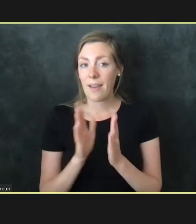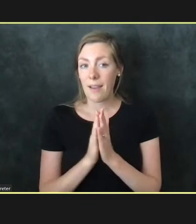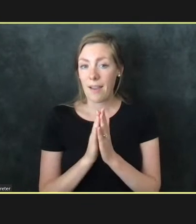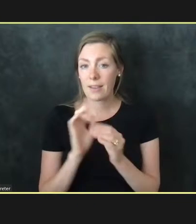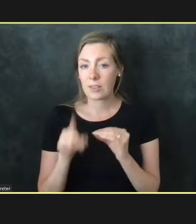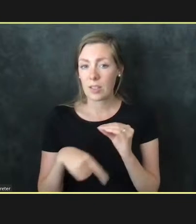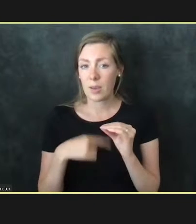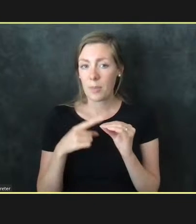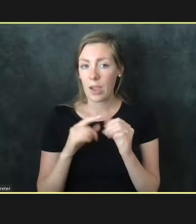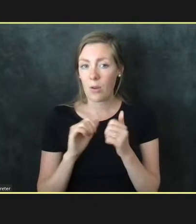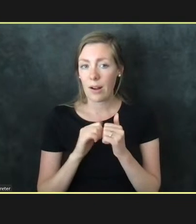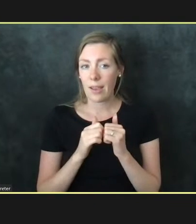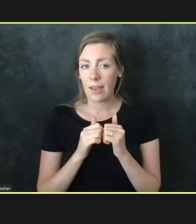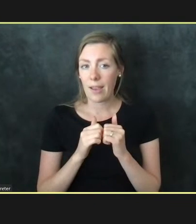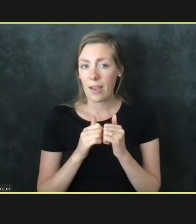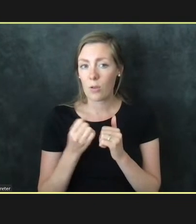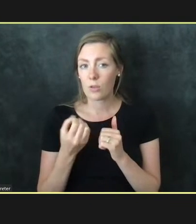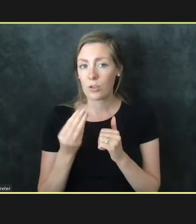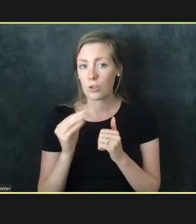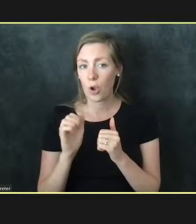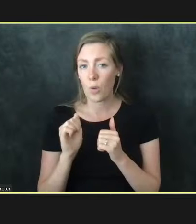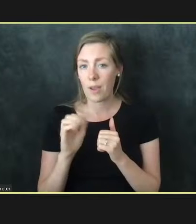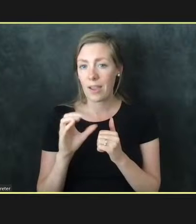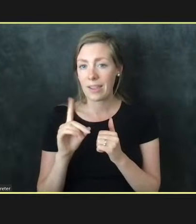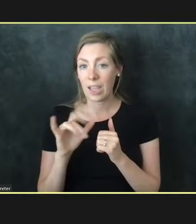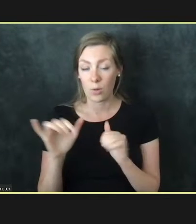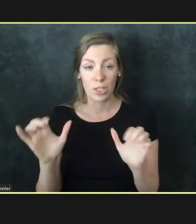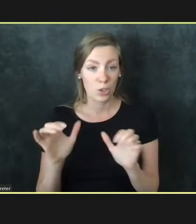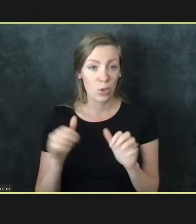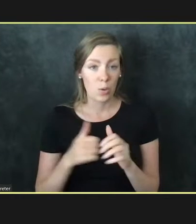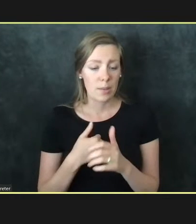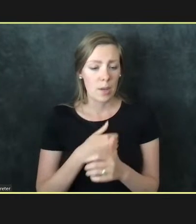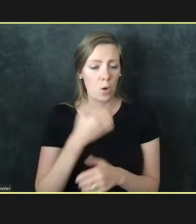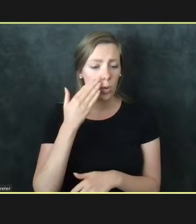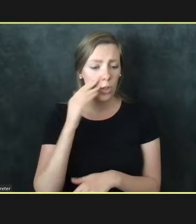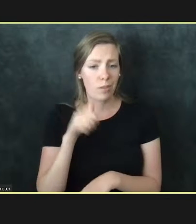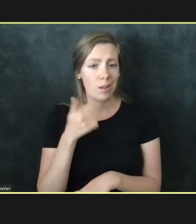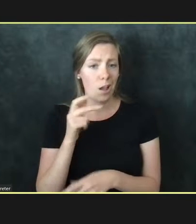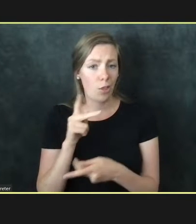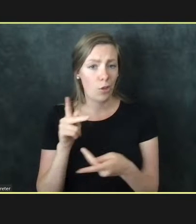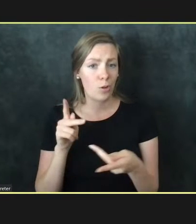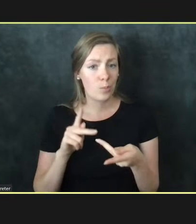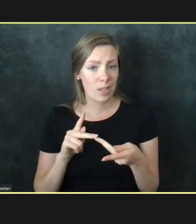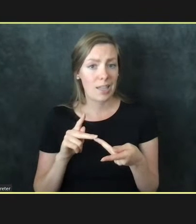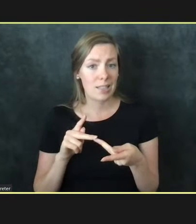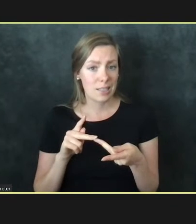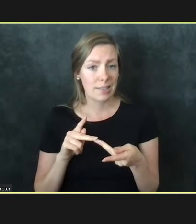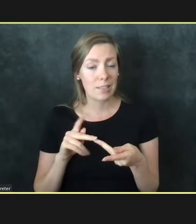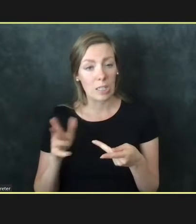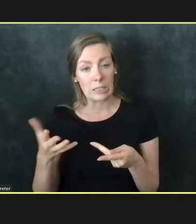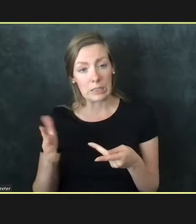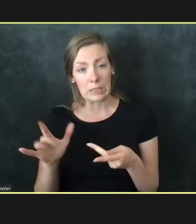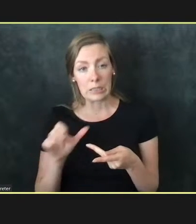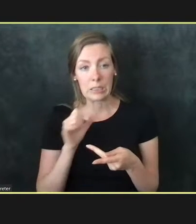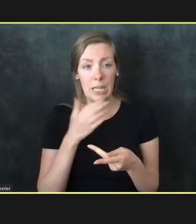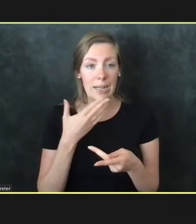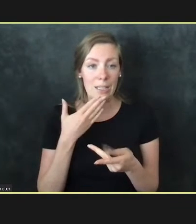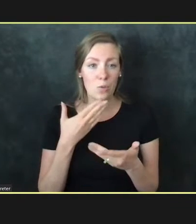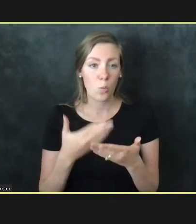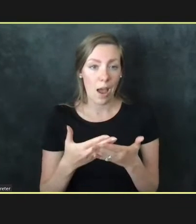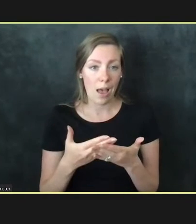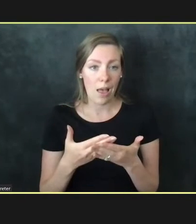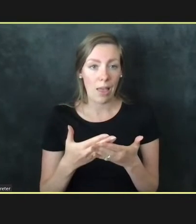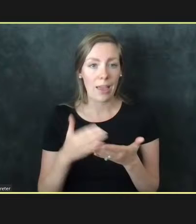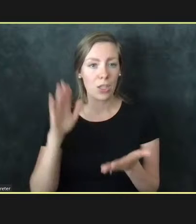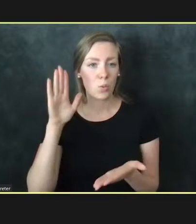how Sonoma County is doing, and we know that other places in the state are not quite doing as well, estados reducing